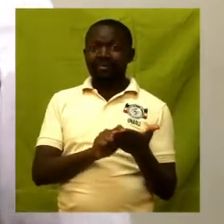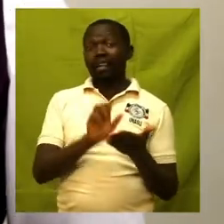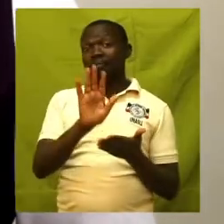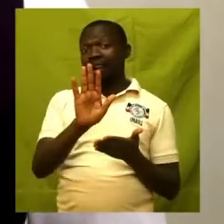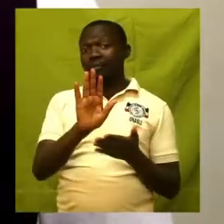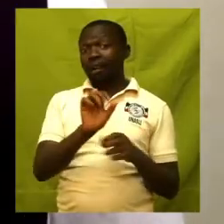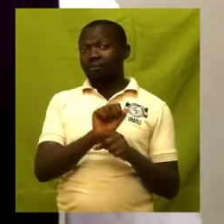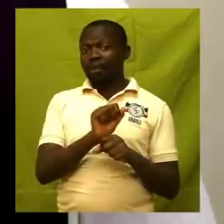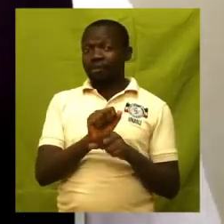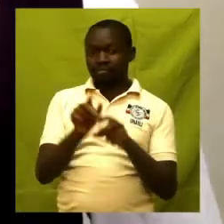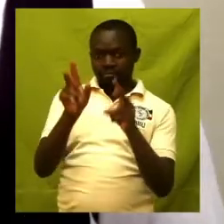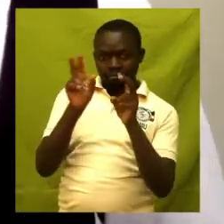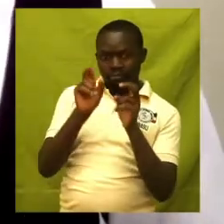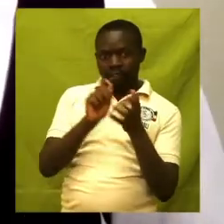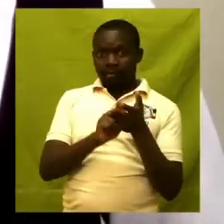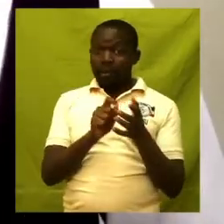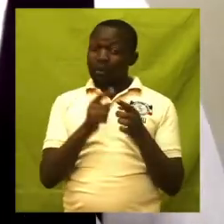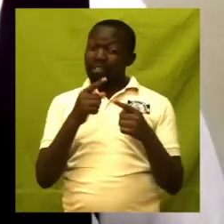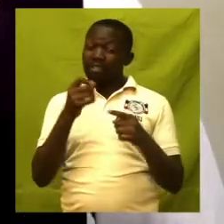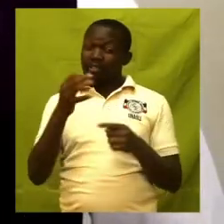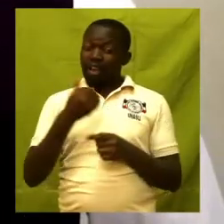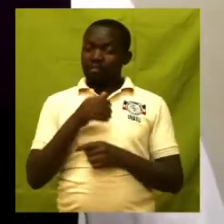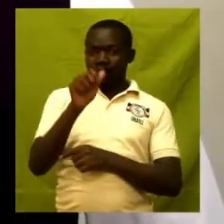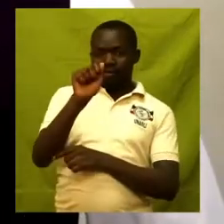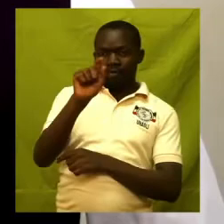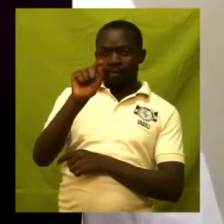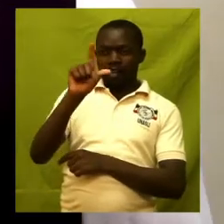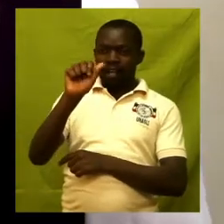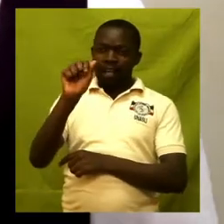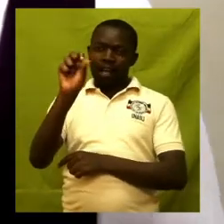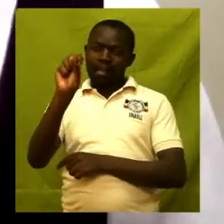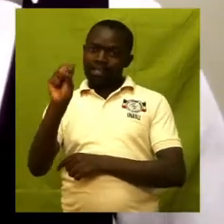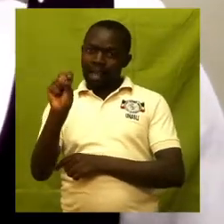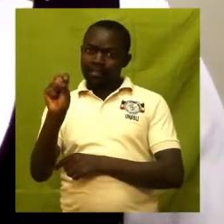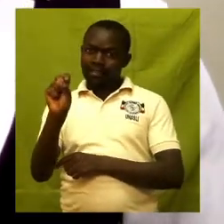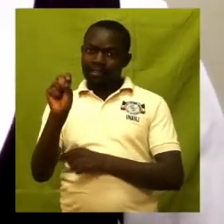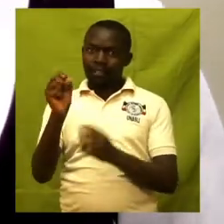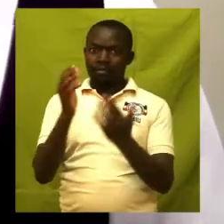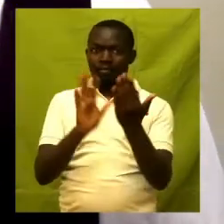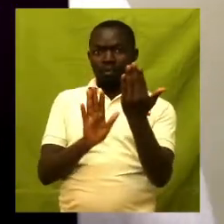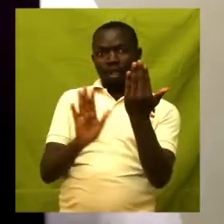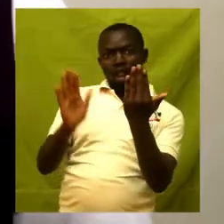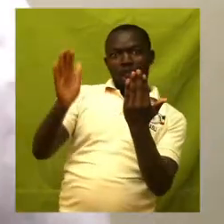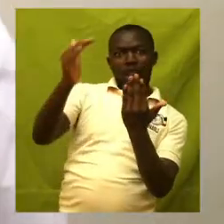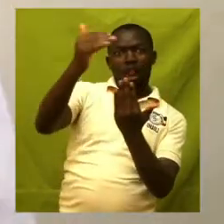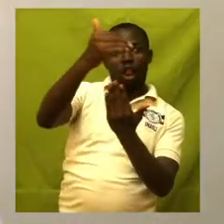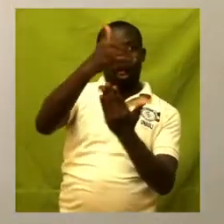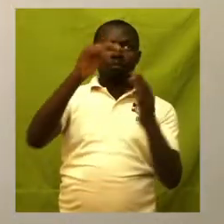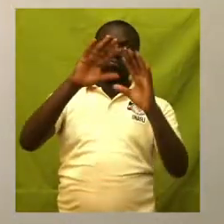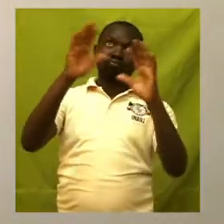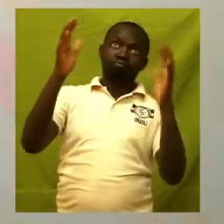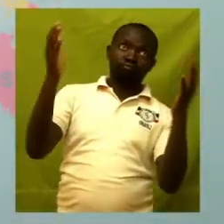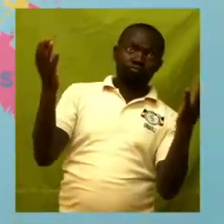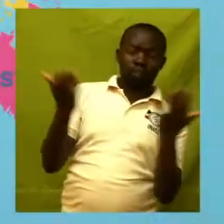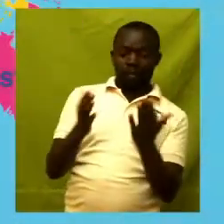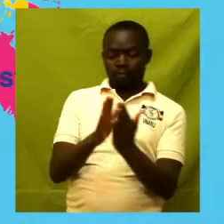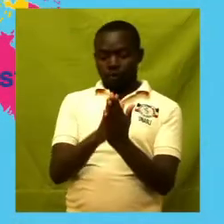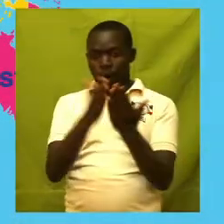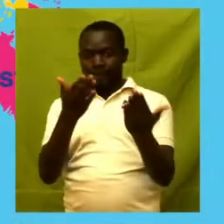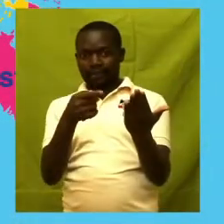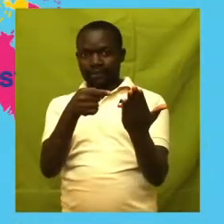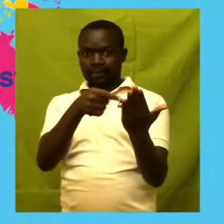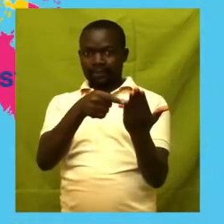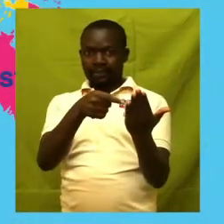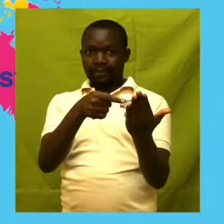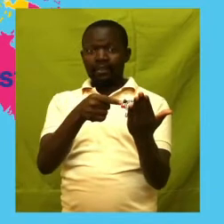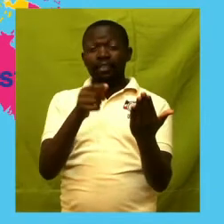work. But if you have an atlas with you, please bring it and open where you have a world